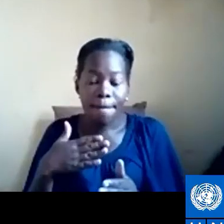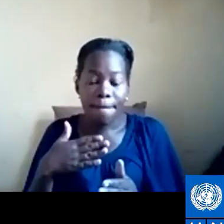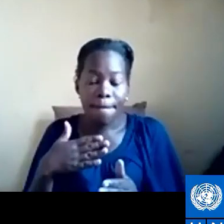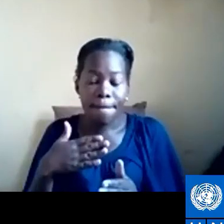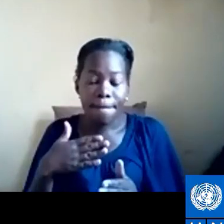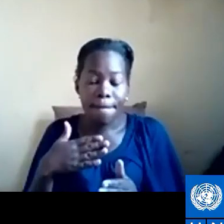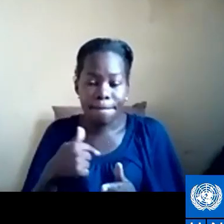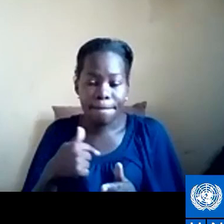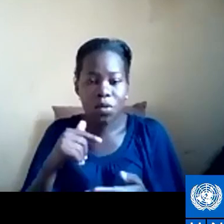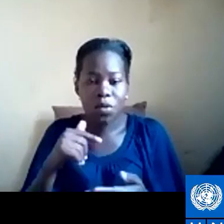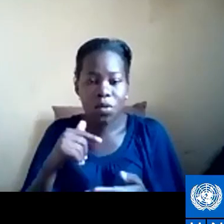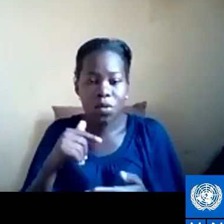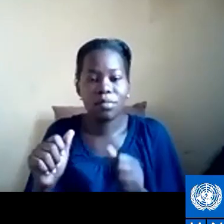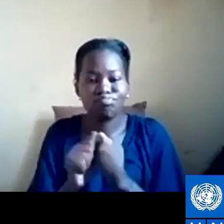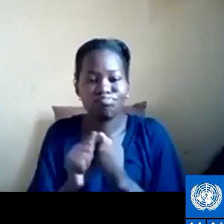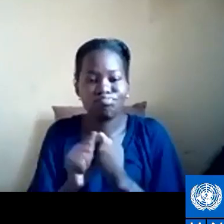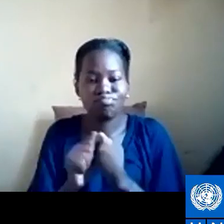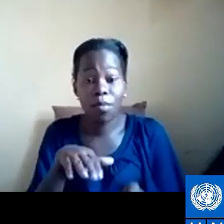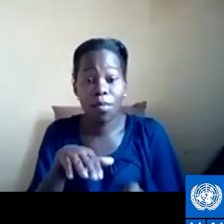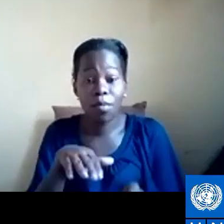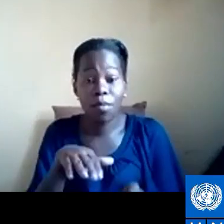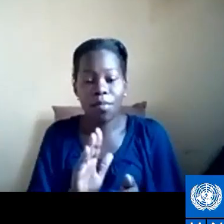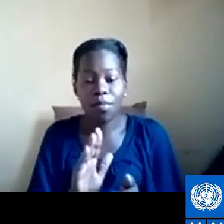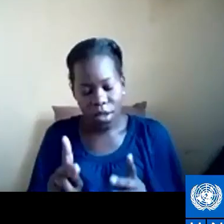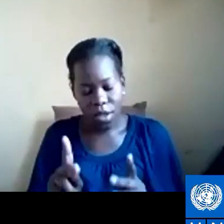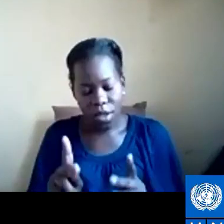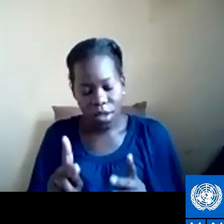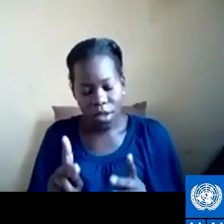purpose of these